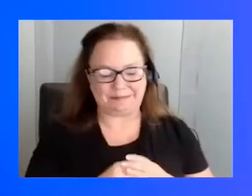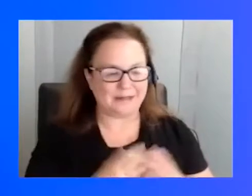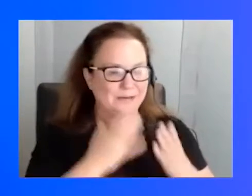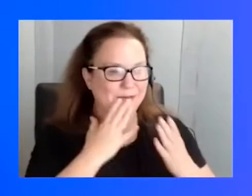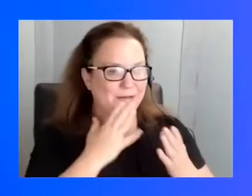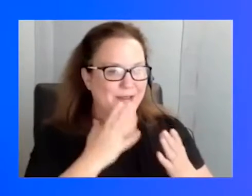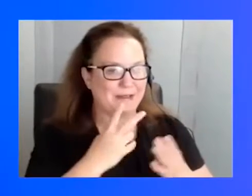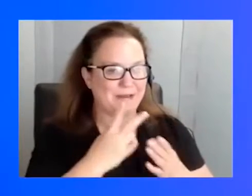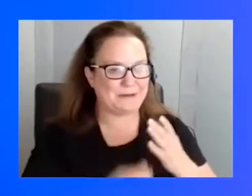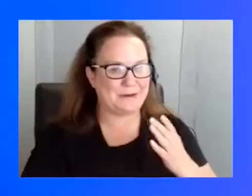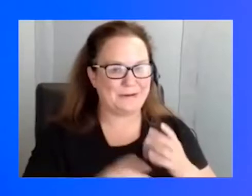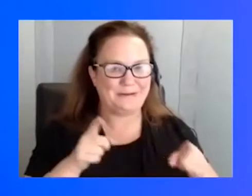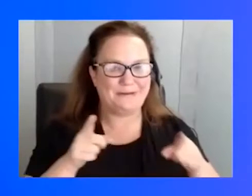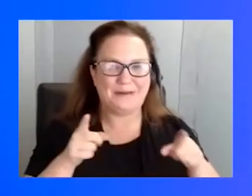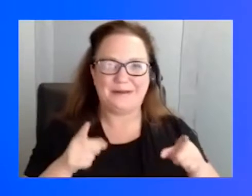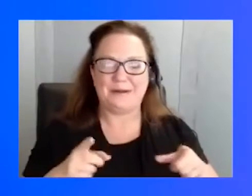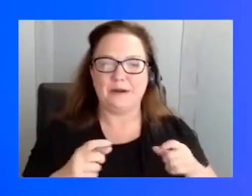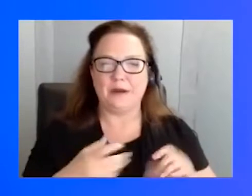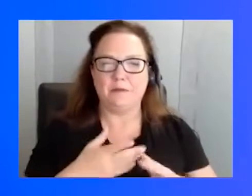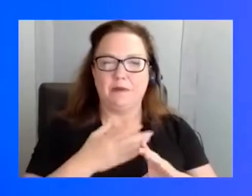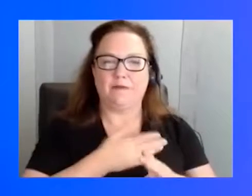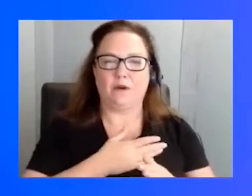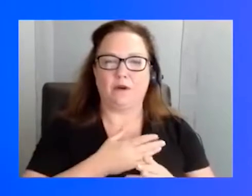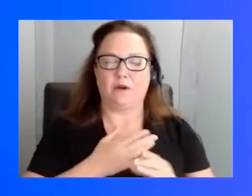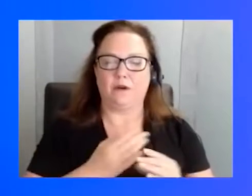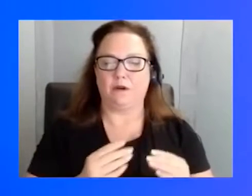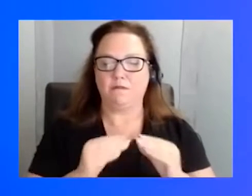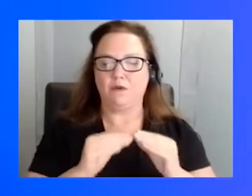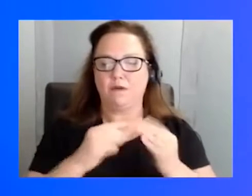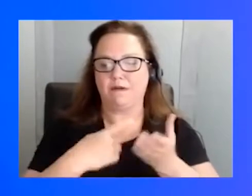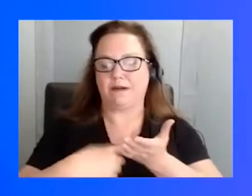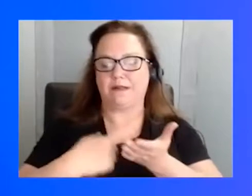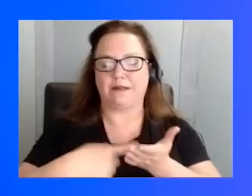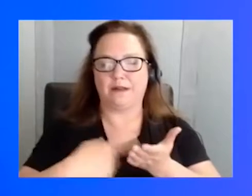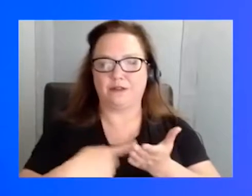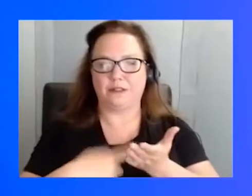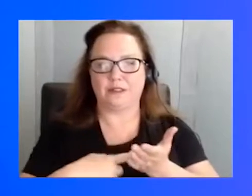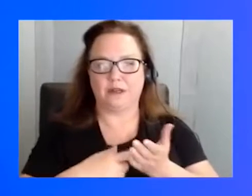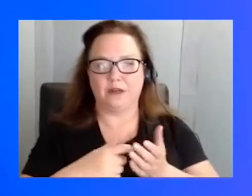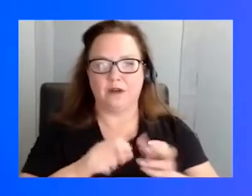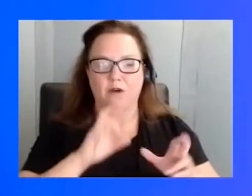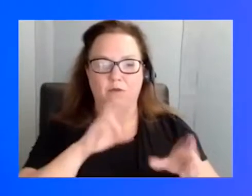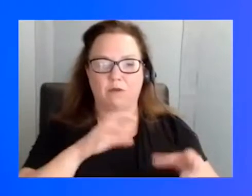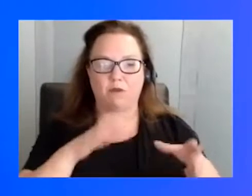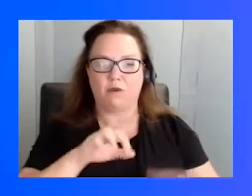guests right now. Before we jump into further discussions, though, are there any other reporter questions?